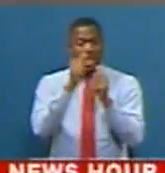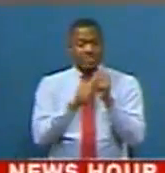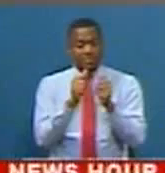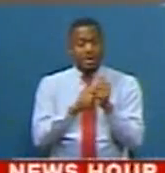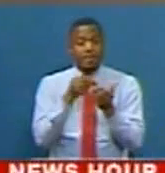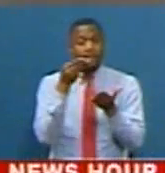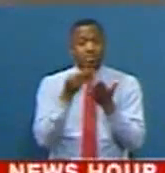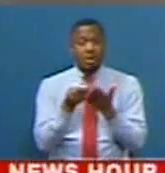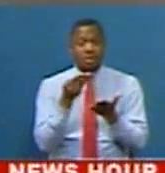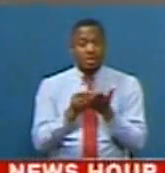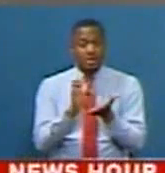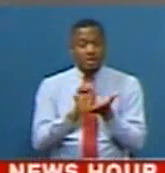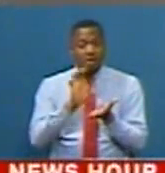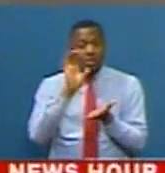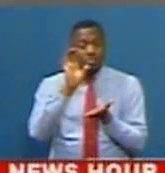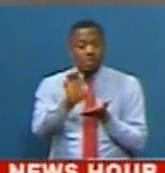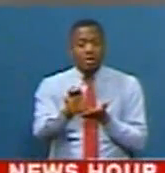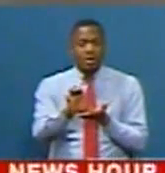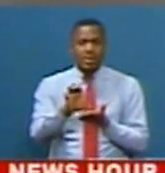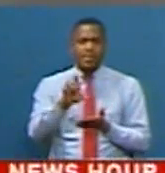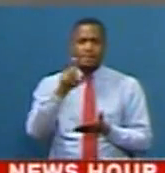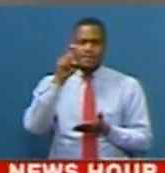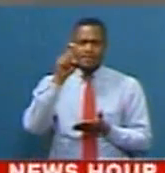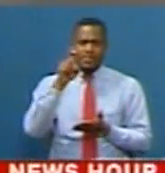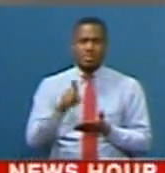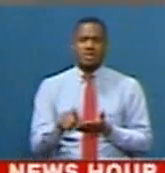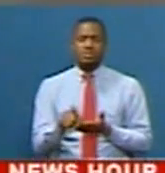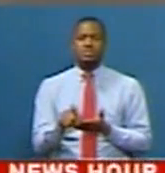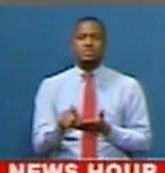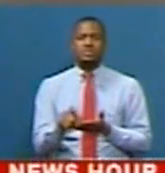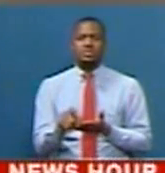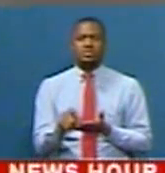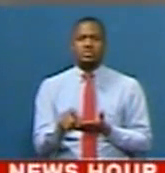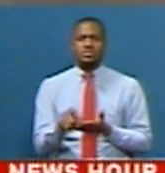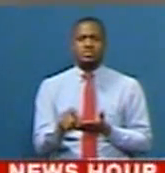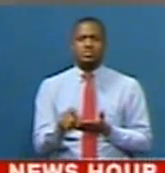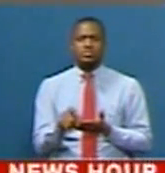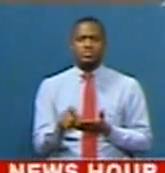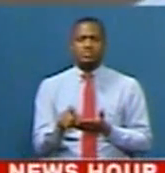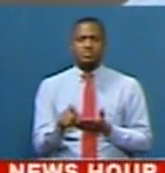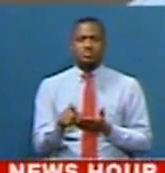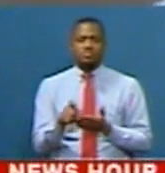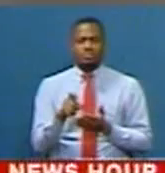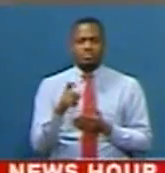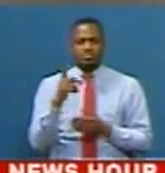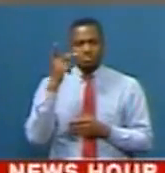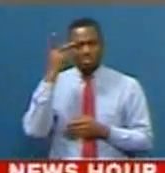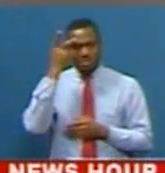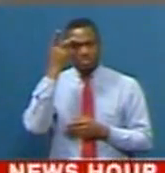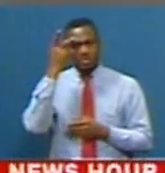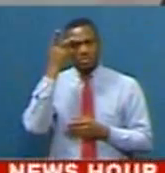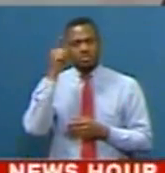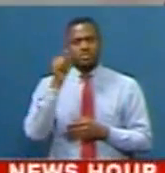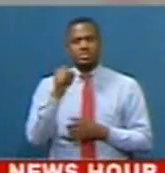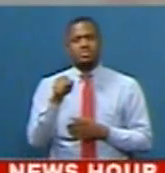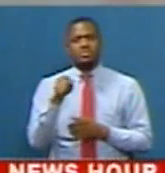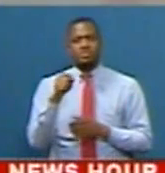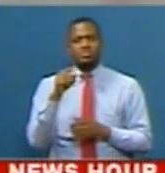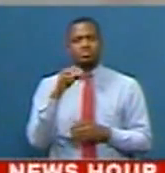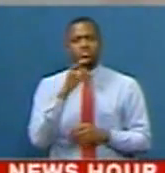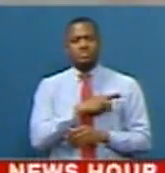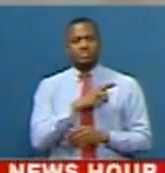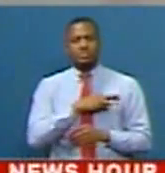peso which is collected under this fund is put for the intended purpose.